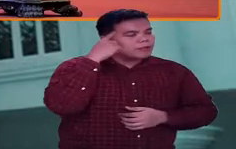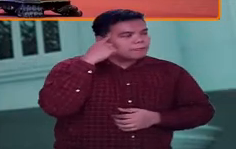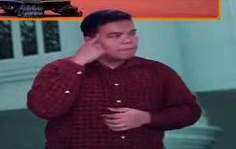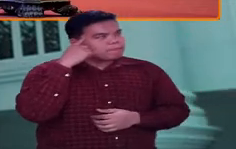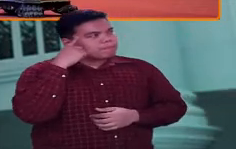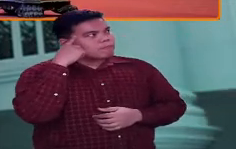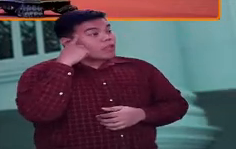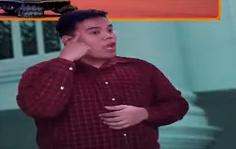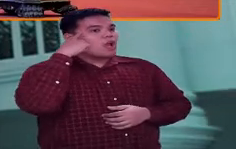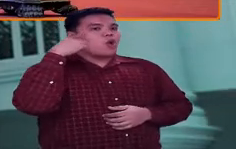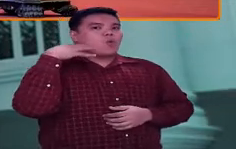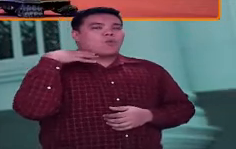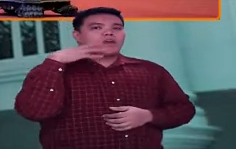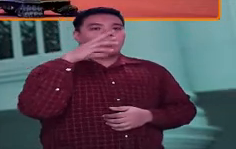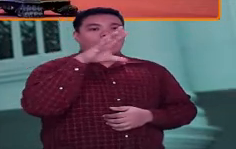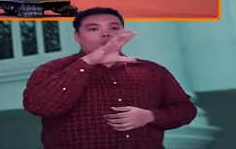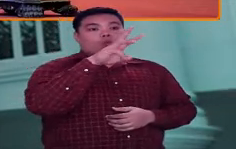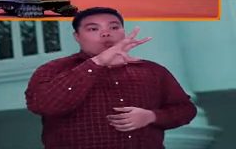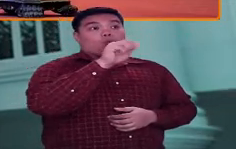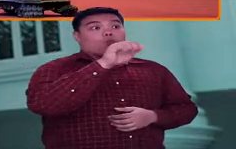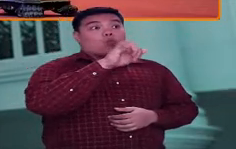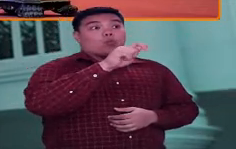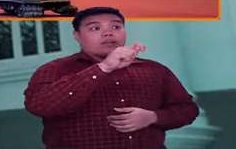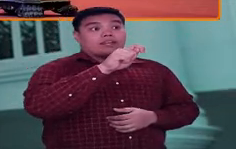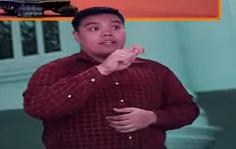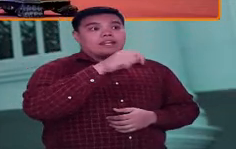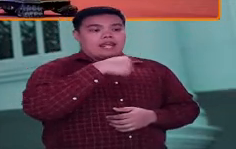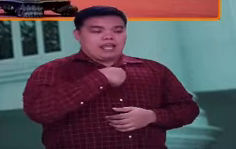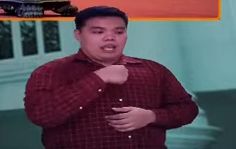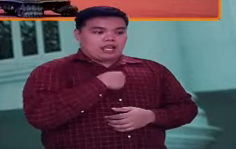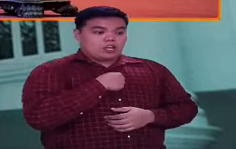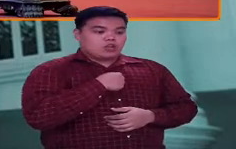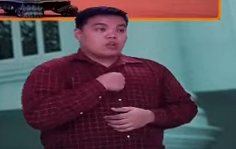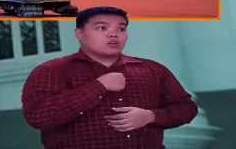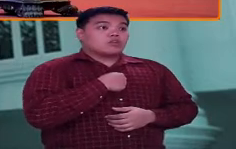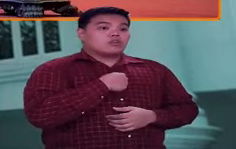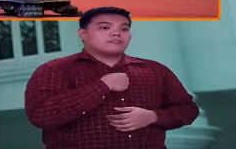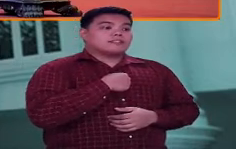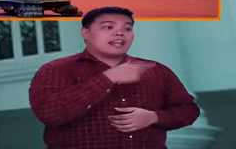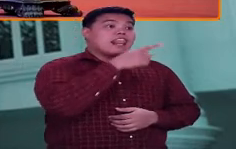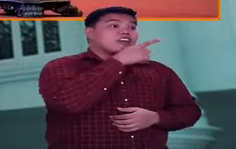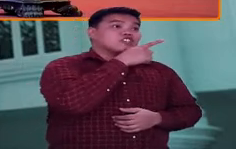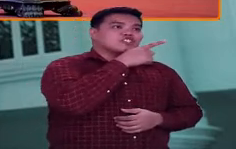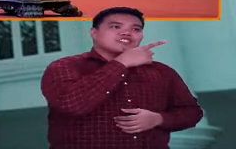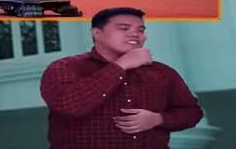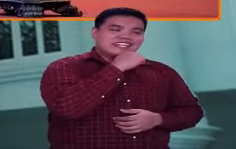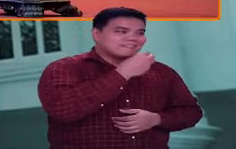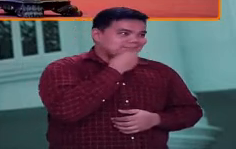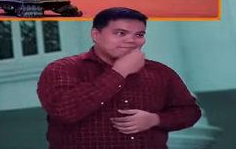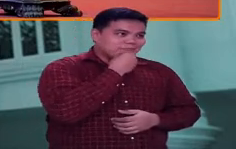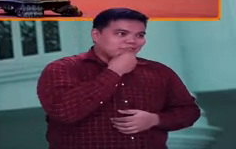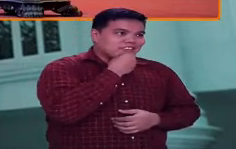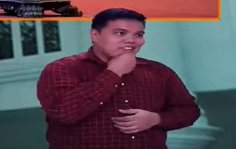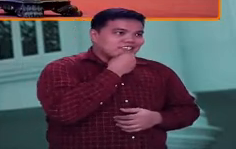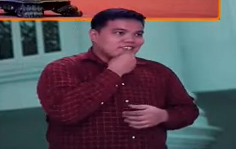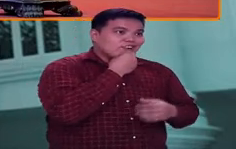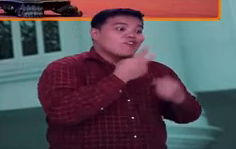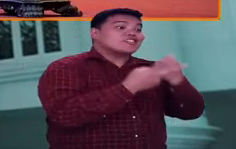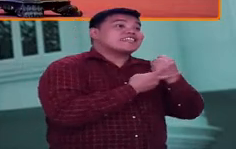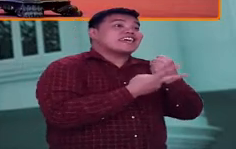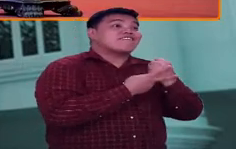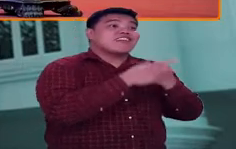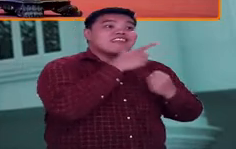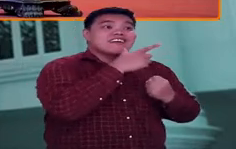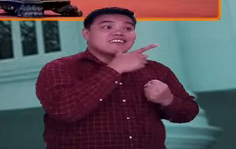about his weight. So he said, okay, I'm going to skip lunch every day. And what I would have paid for